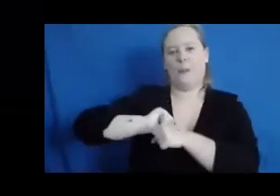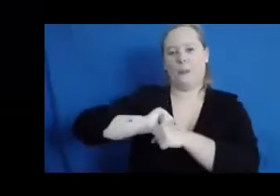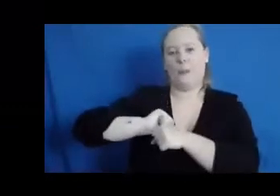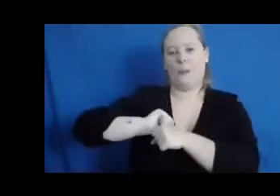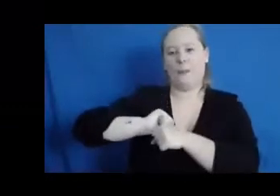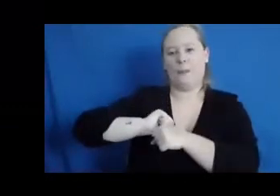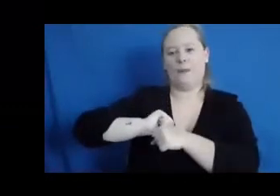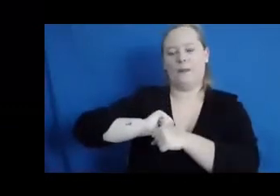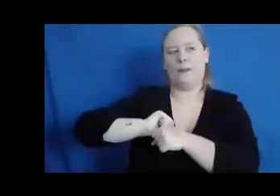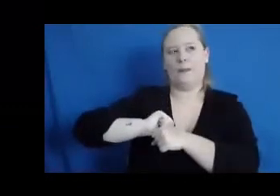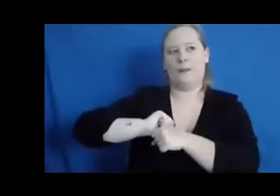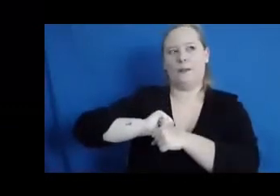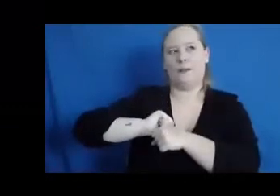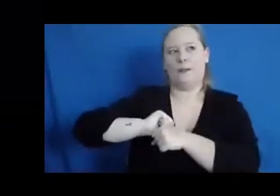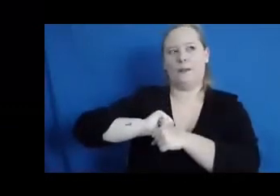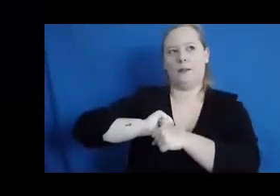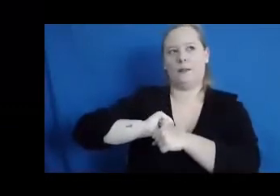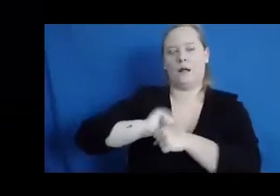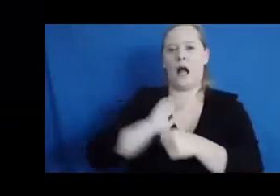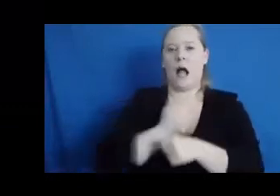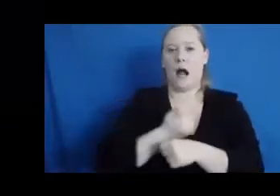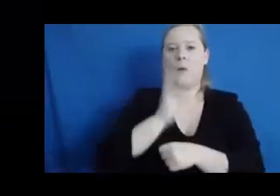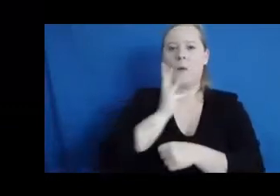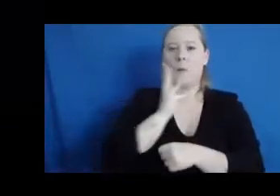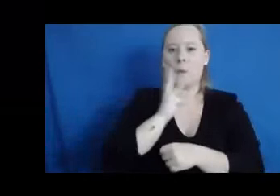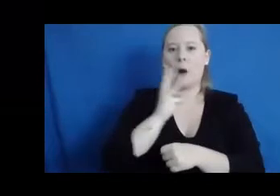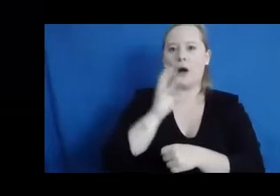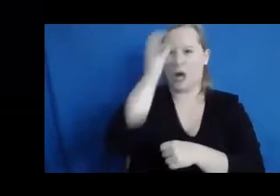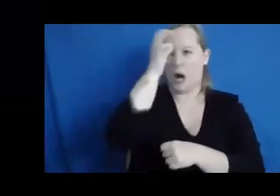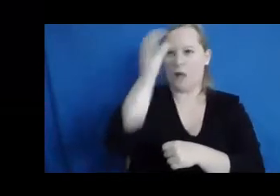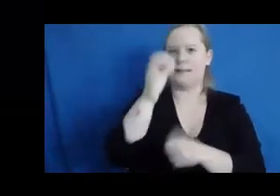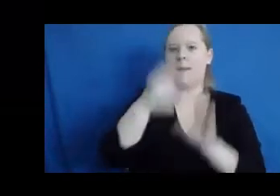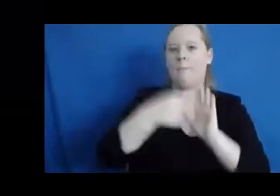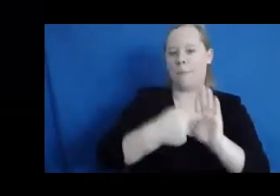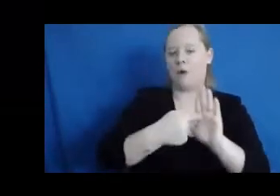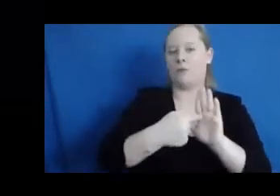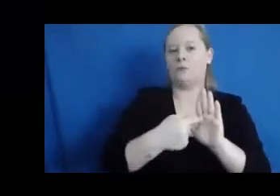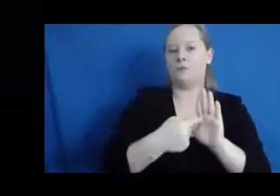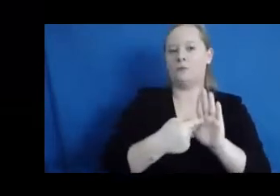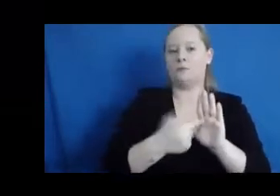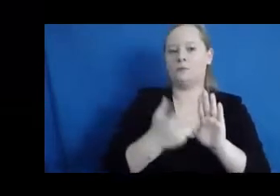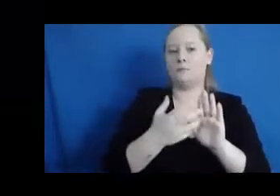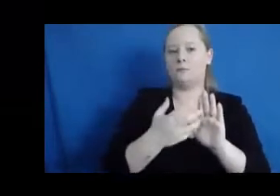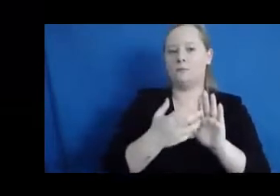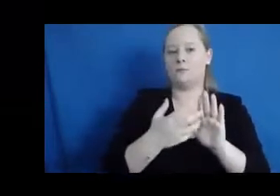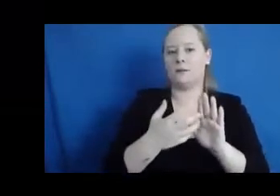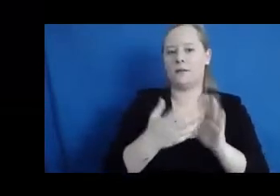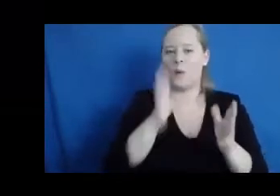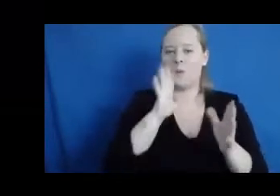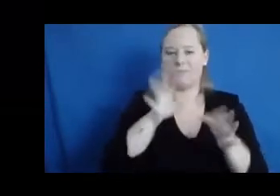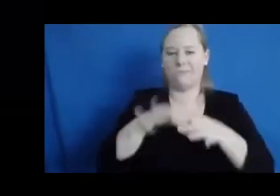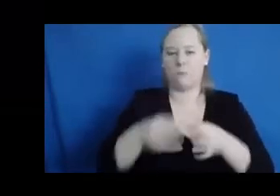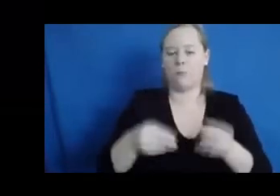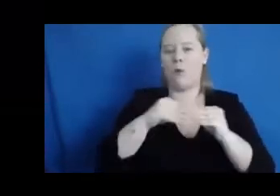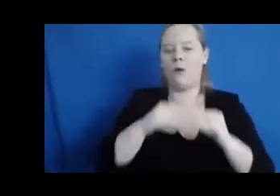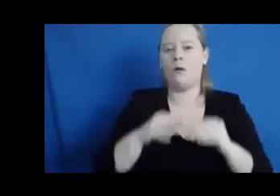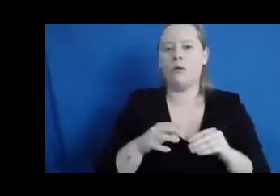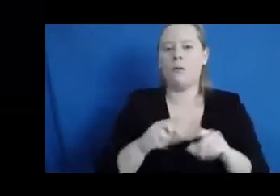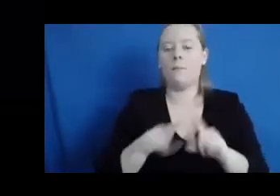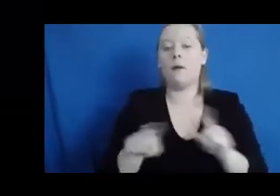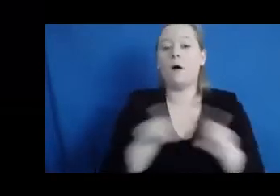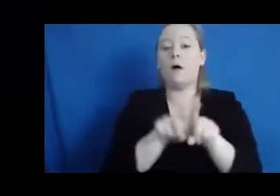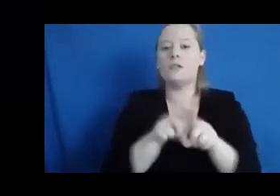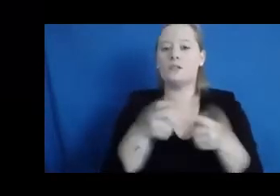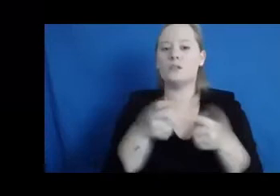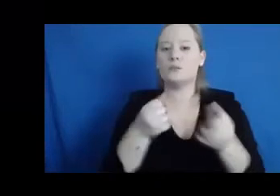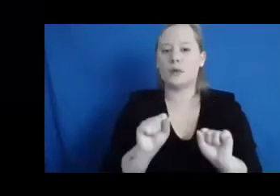our hydrogeologic conceptual model and try to refine that a little bit more. We're also trying to evaluate